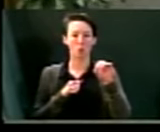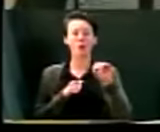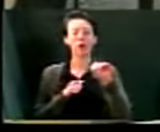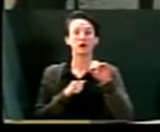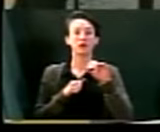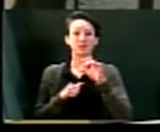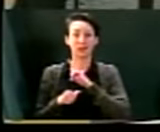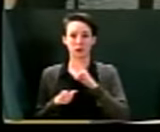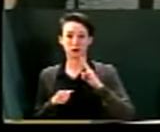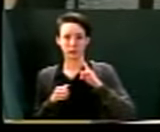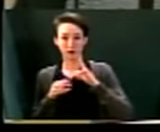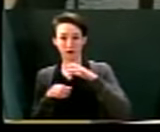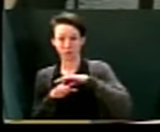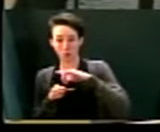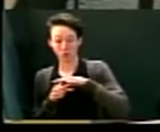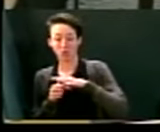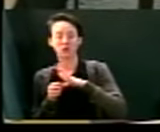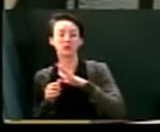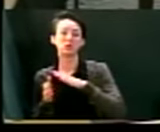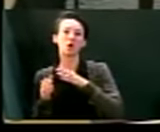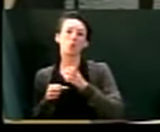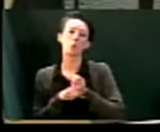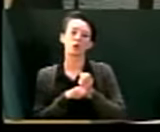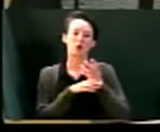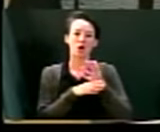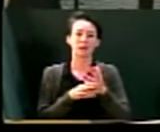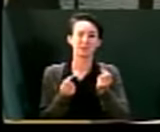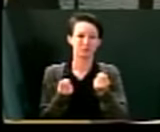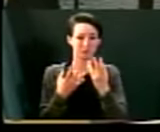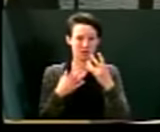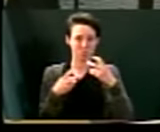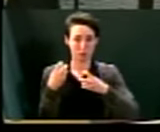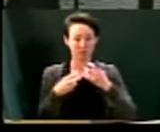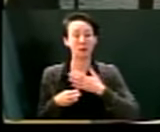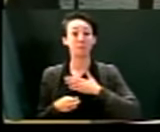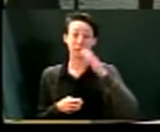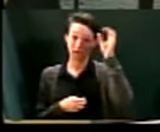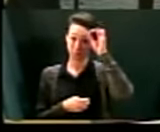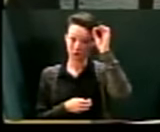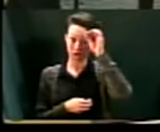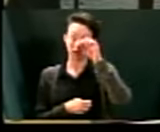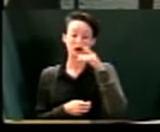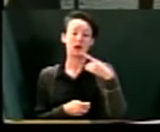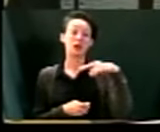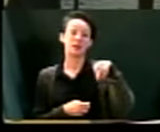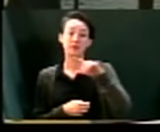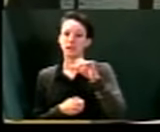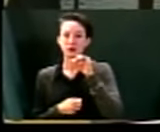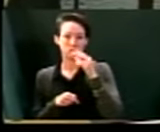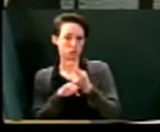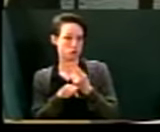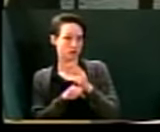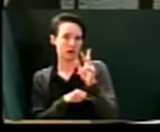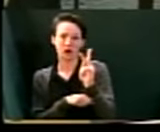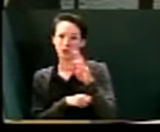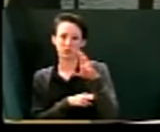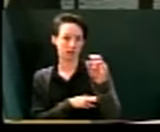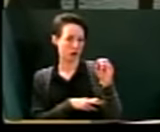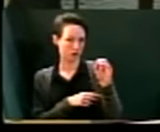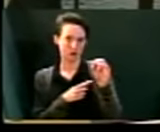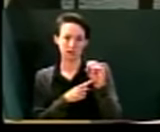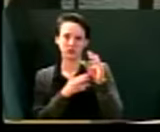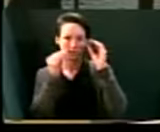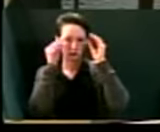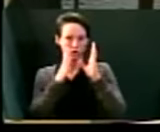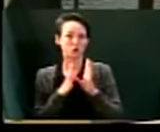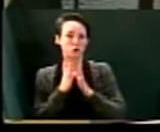what caused a lot of these problems, in my opinion, was that they did not use Knox County's that was